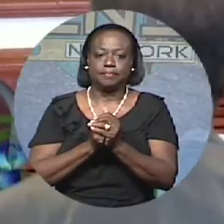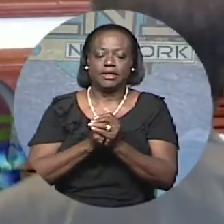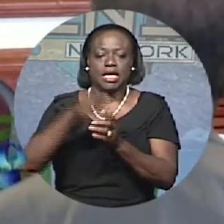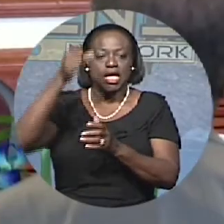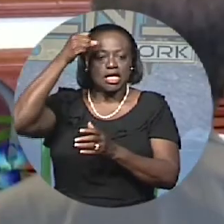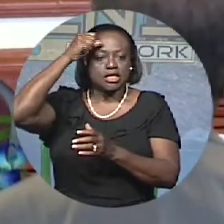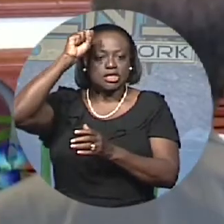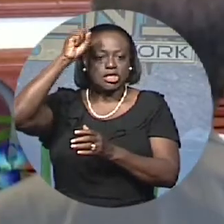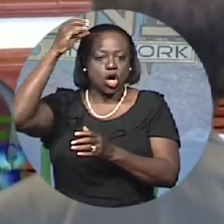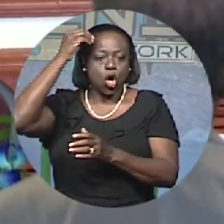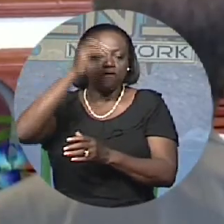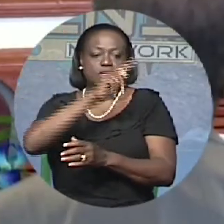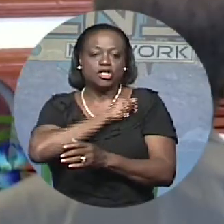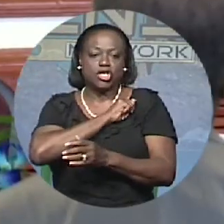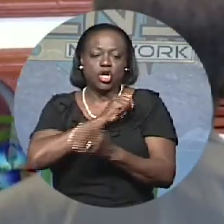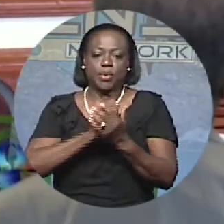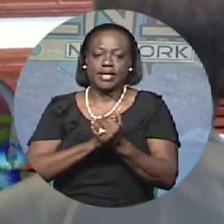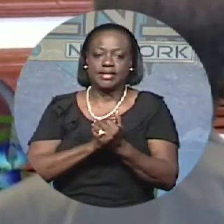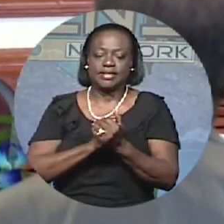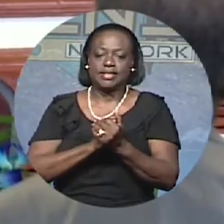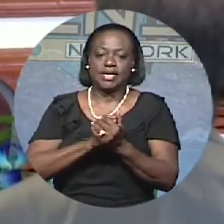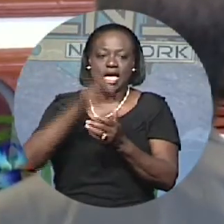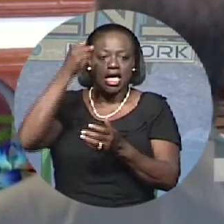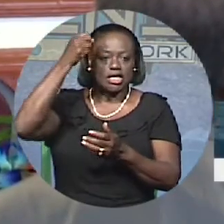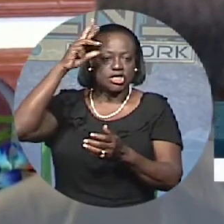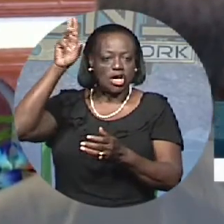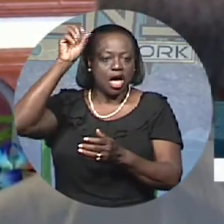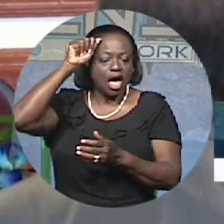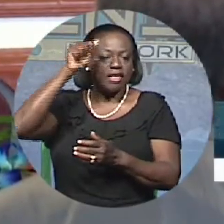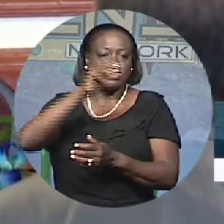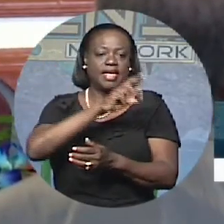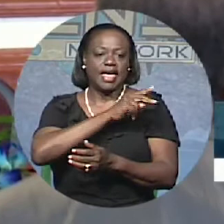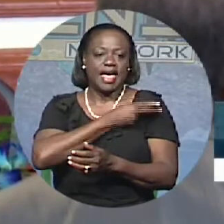class, we have Arthur, Hannah.